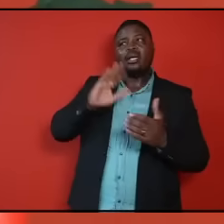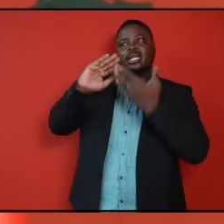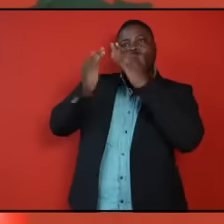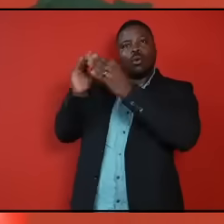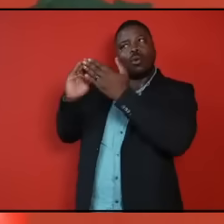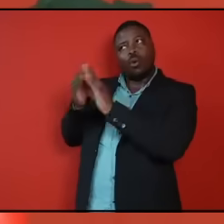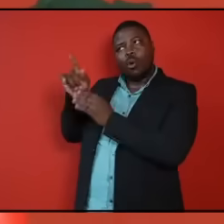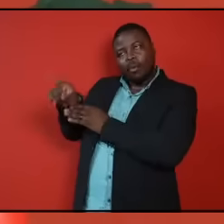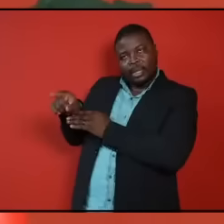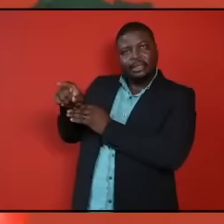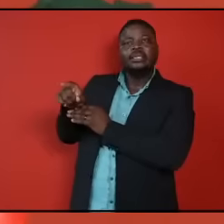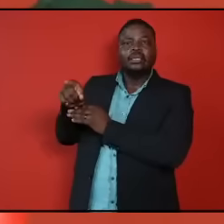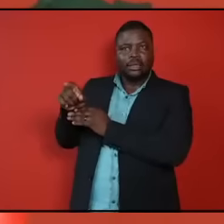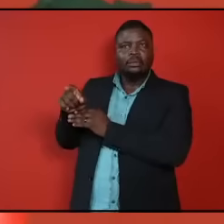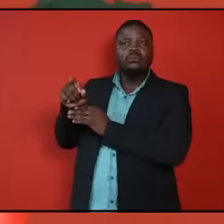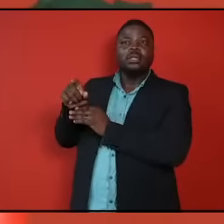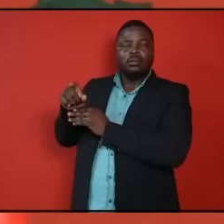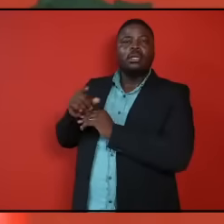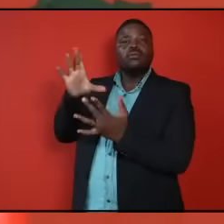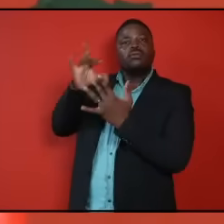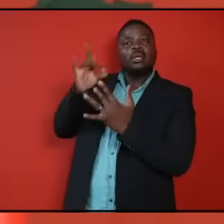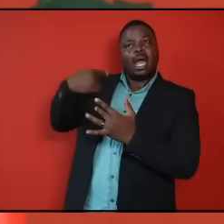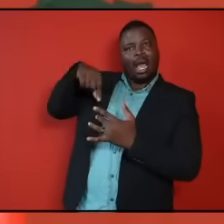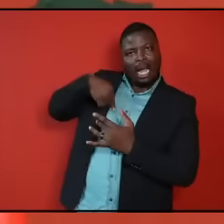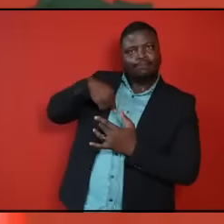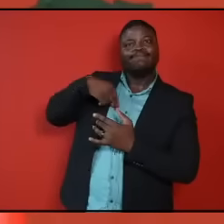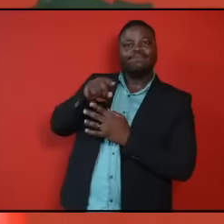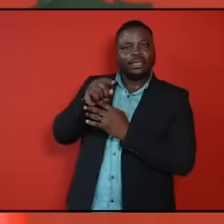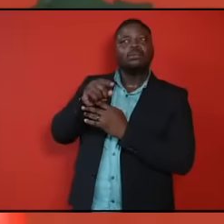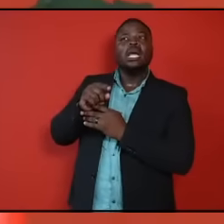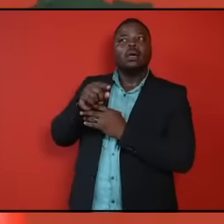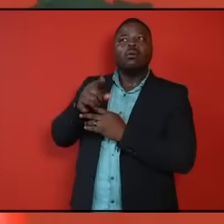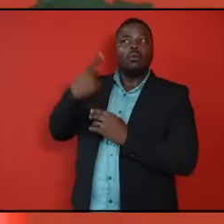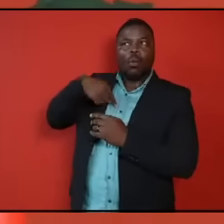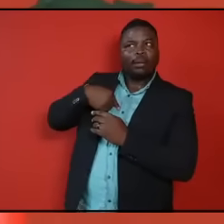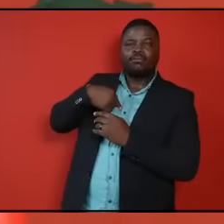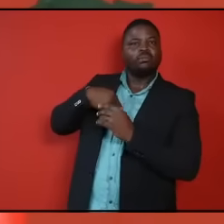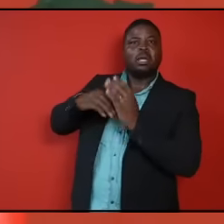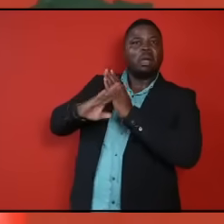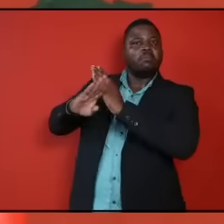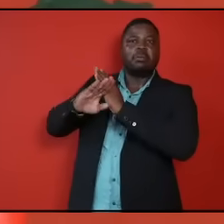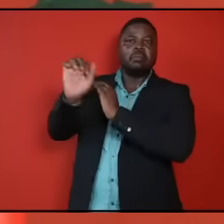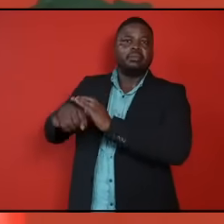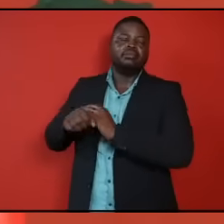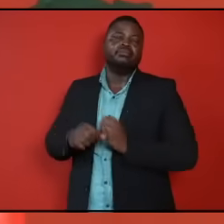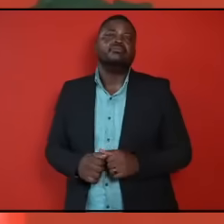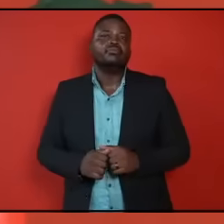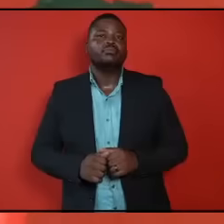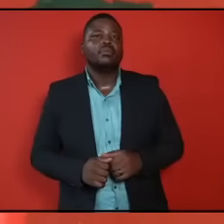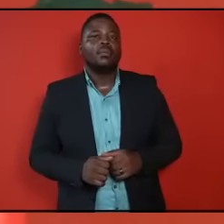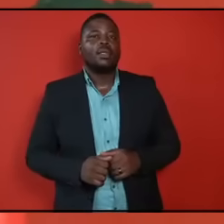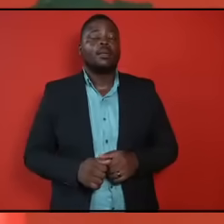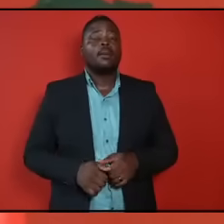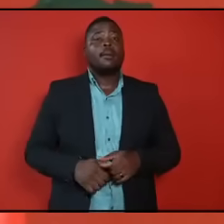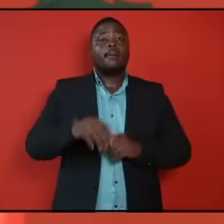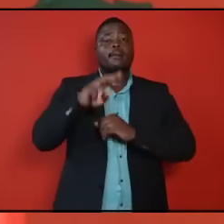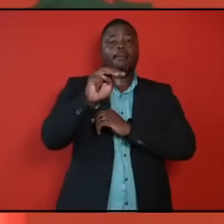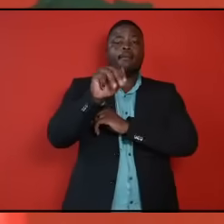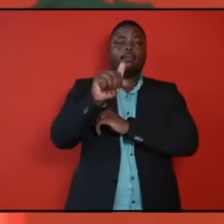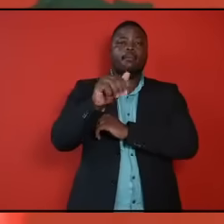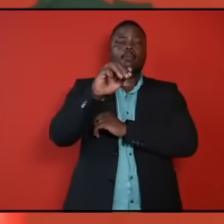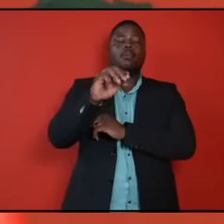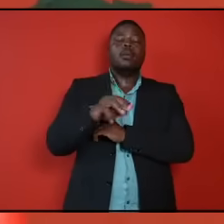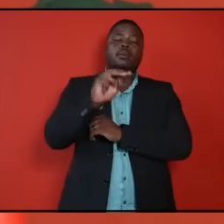of political expediency. On the ongoing Madlanga Commission of Inquiry into Criminality,